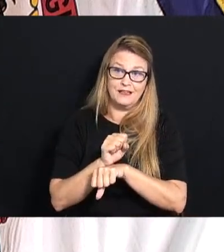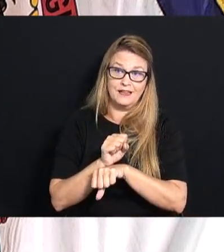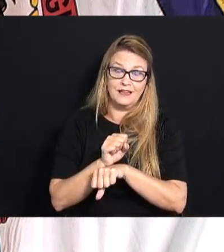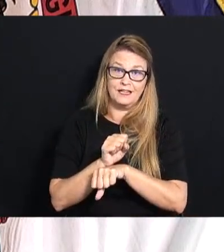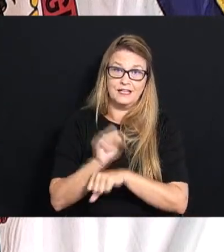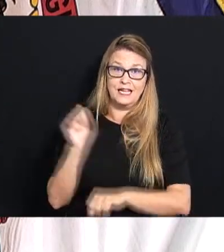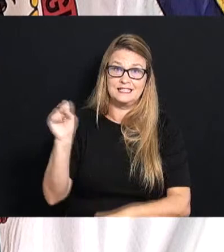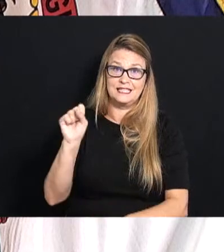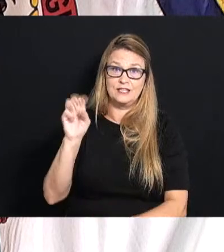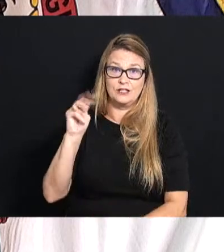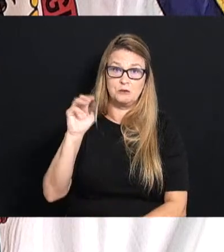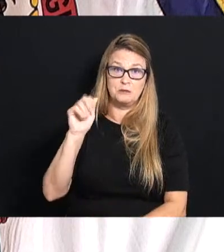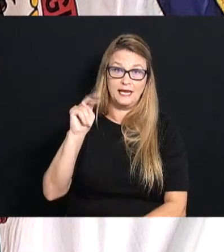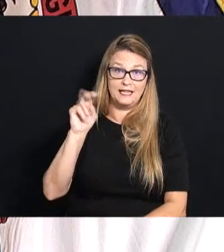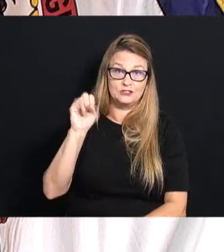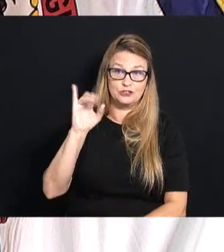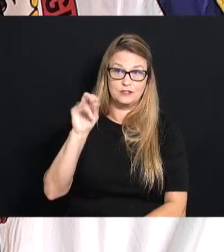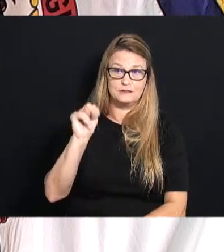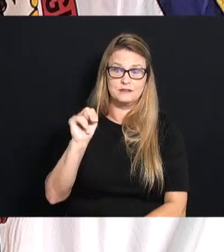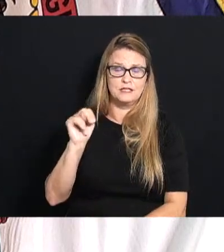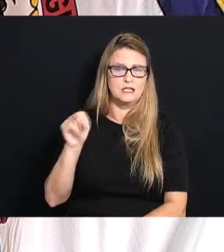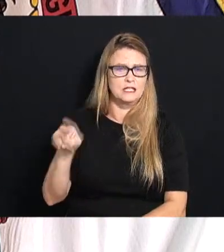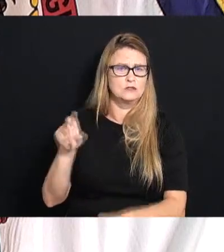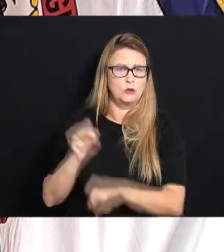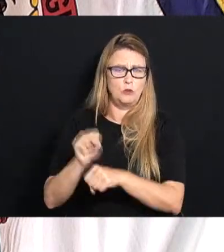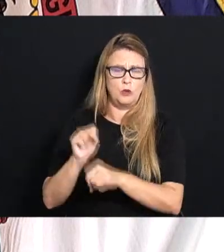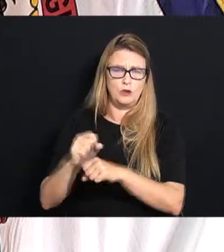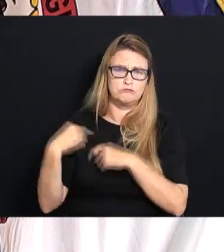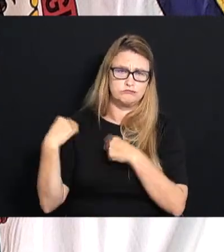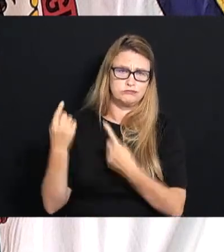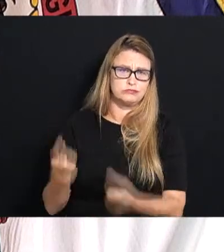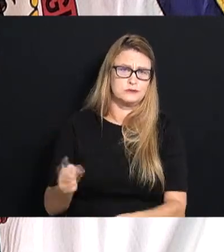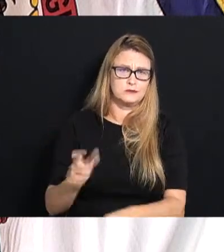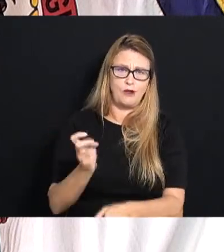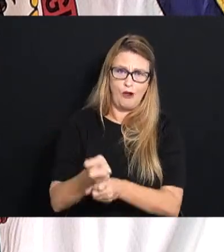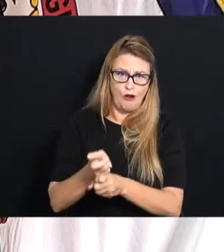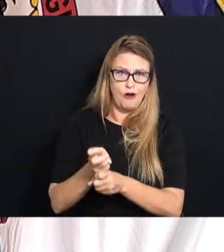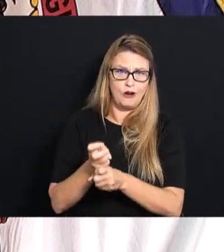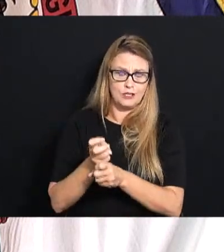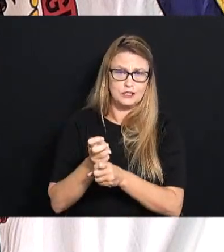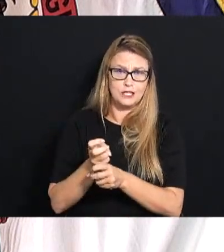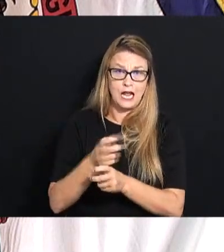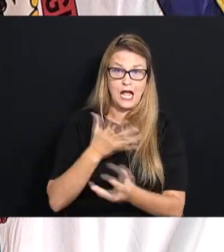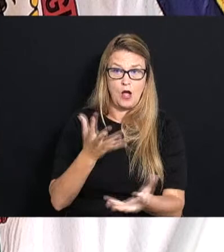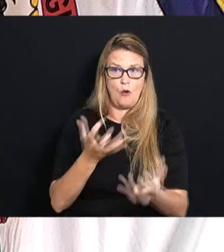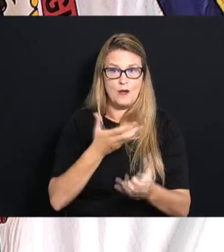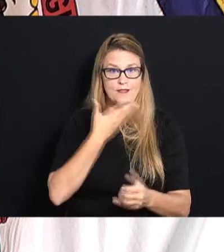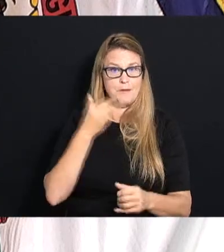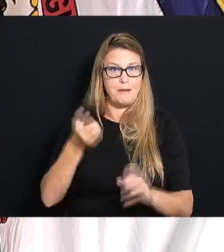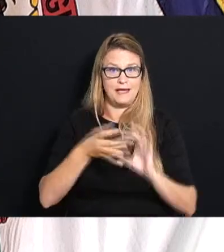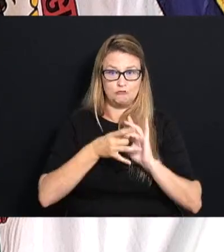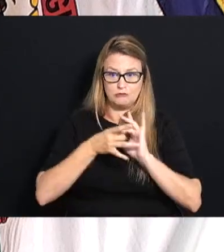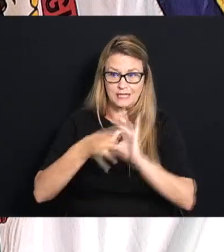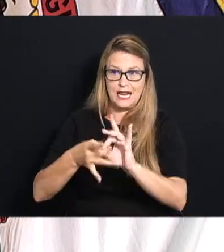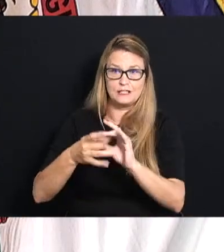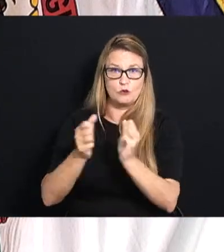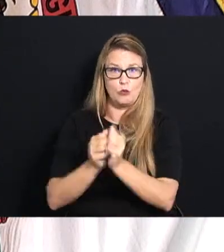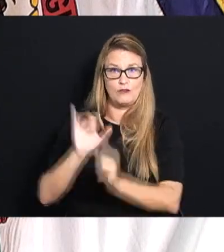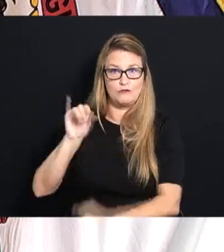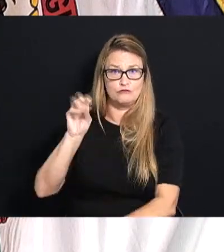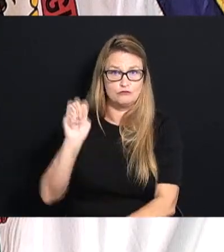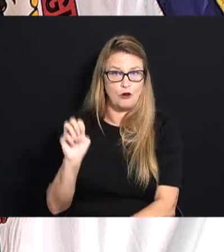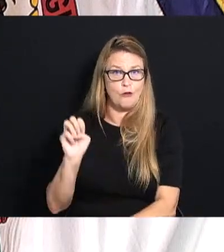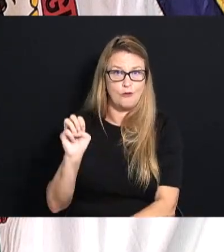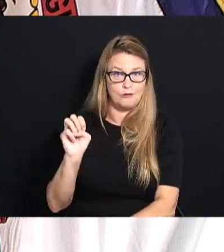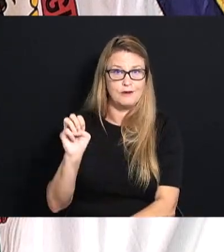Senator Manchin has done a lot of work, and he's working hard, and I want the best relationship in the world with Joe,